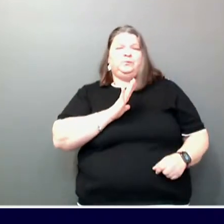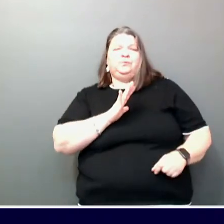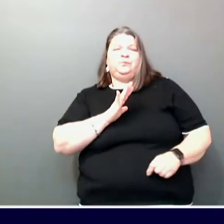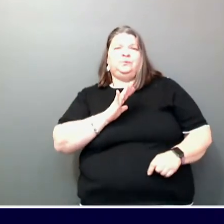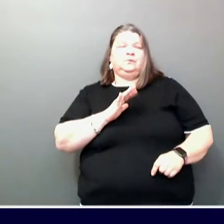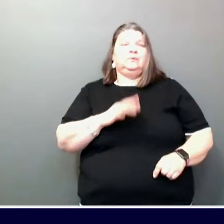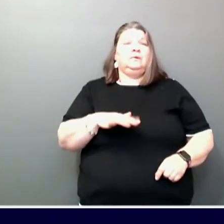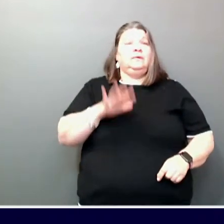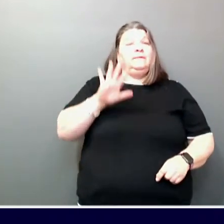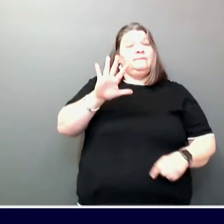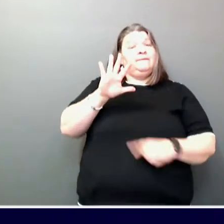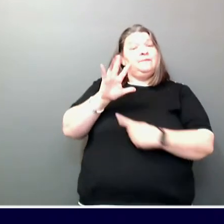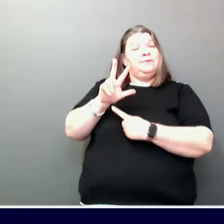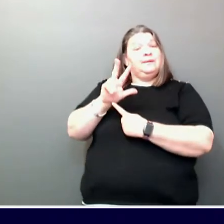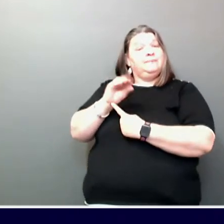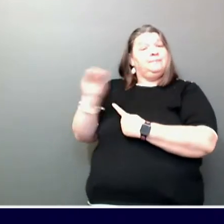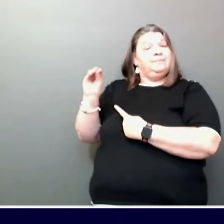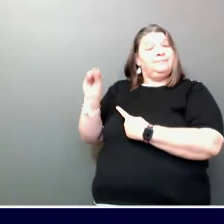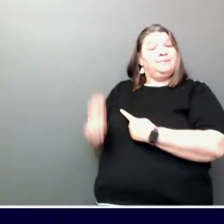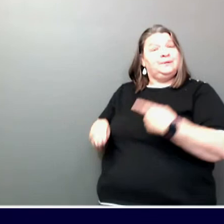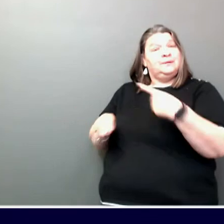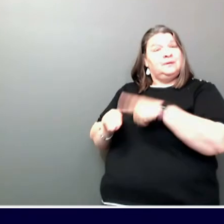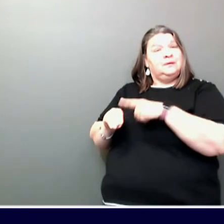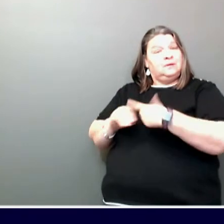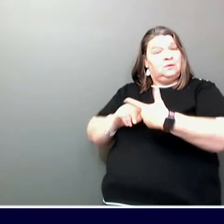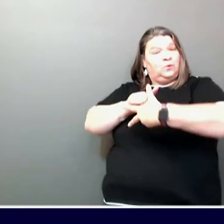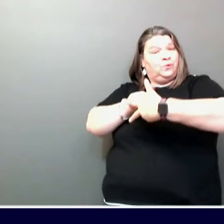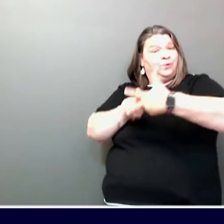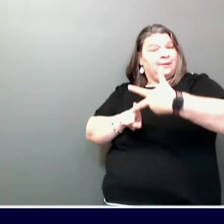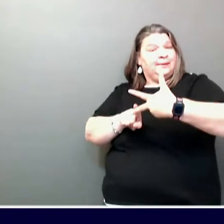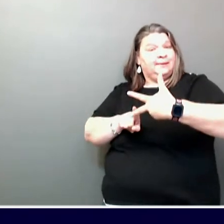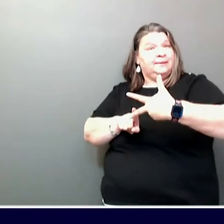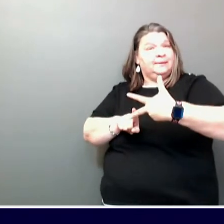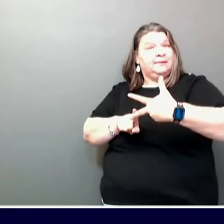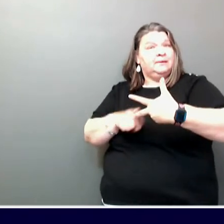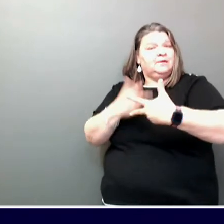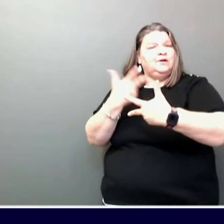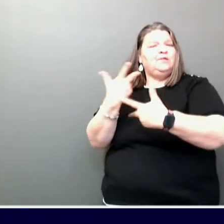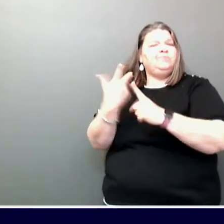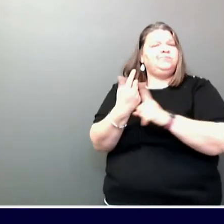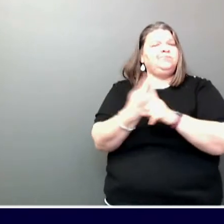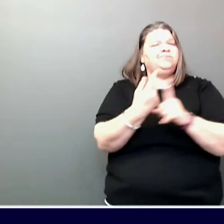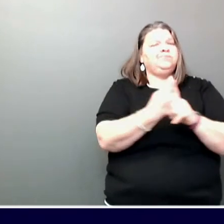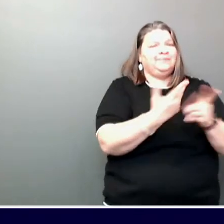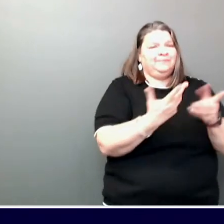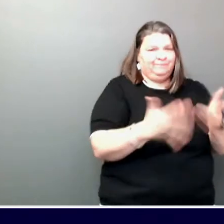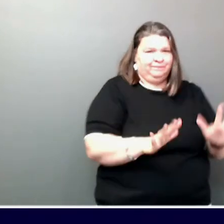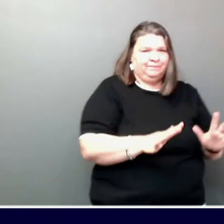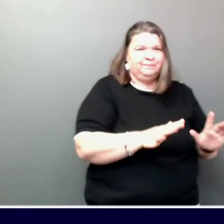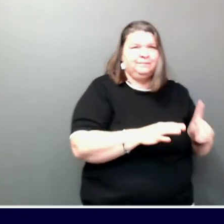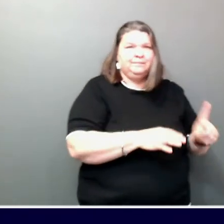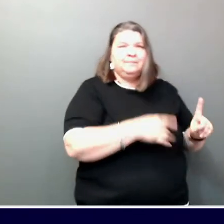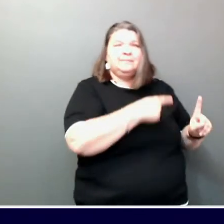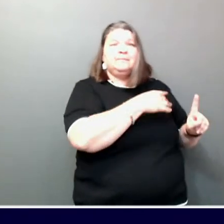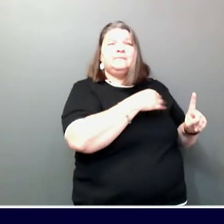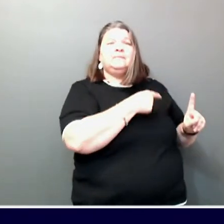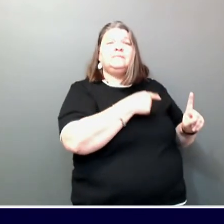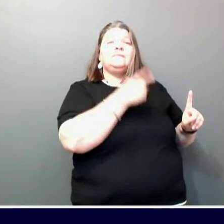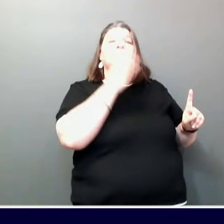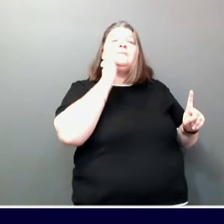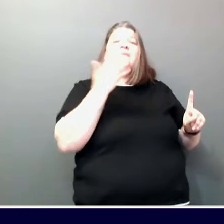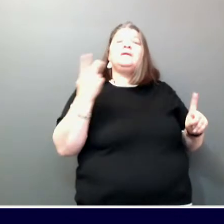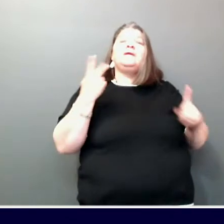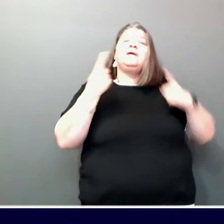have also received their boosters. Commissioner Lambrou and I have a few announcements that we'd like to make today around